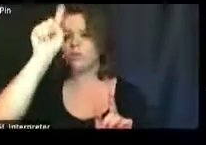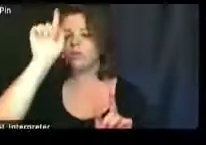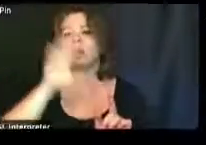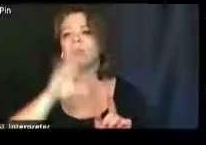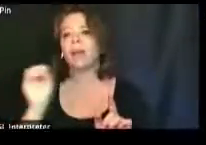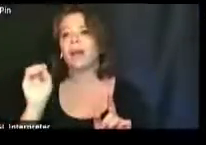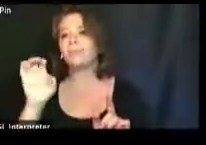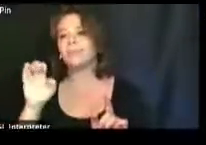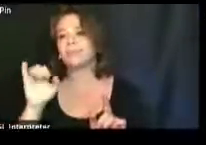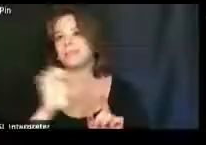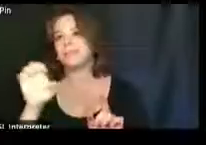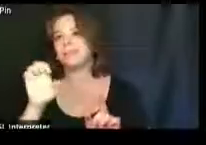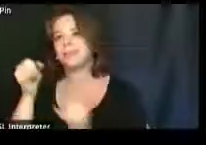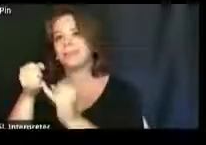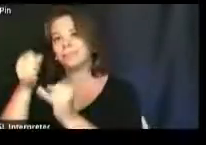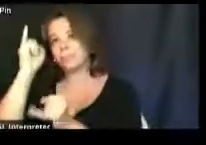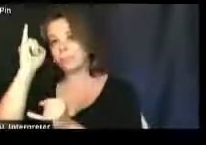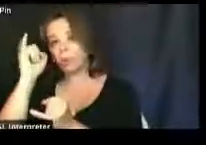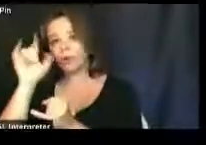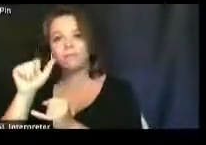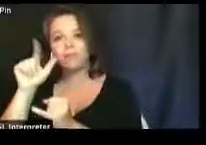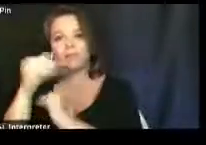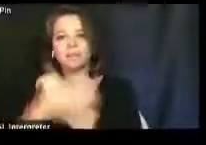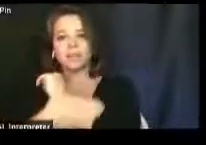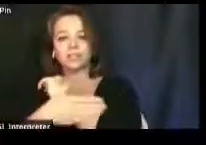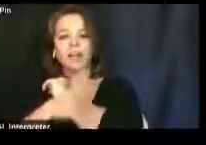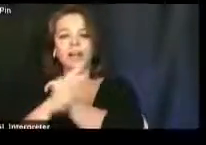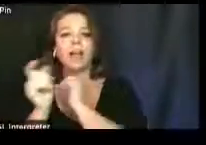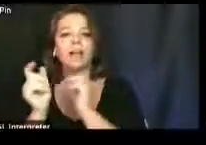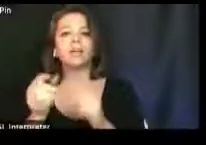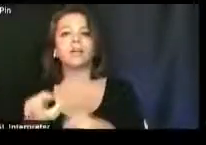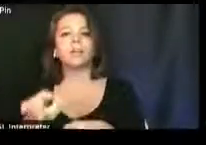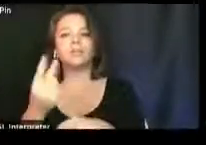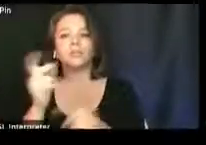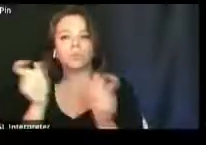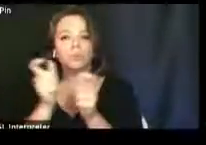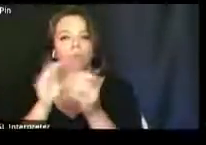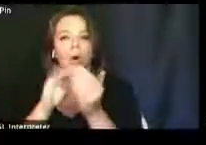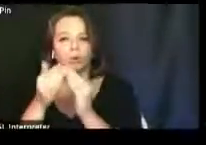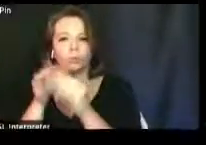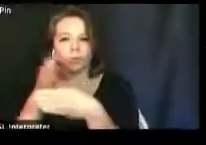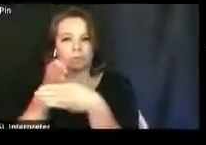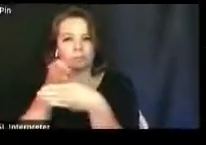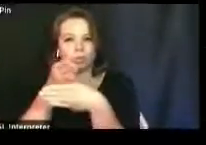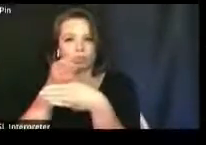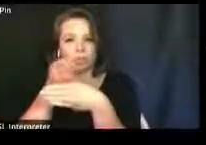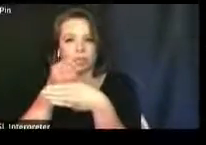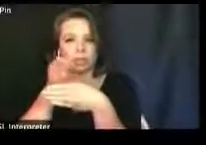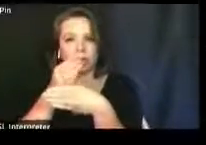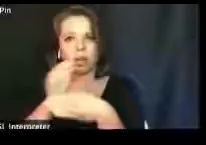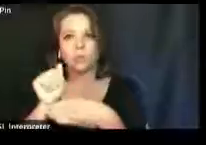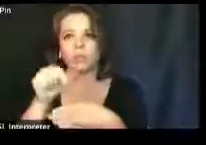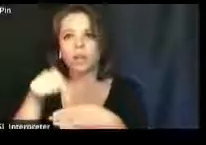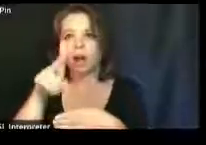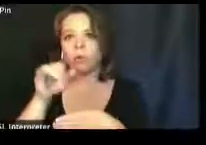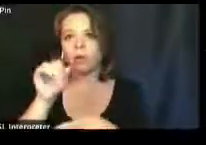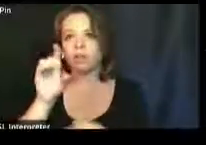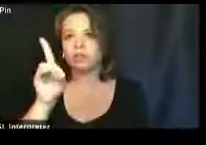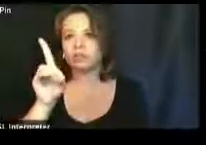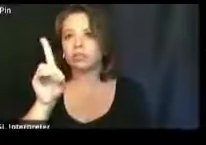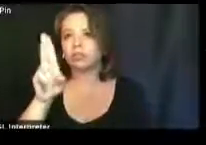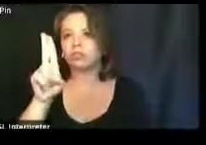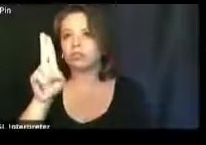east border of Los Angeles County. And there's 2 small communities in between these, which are Agua Dulce and Acton, and then